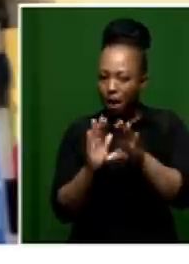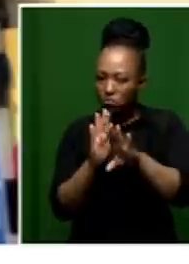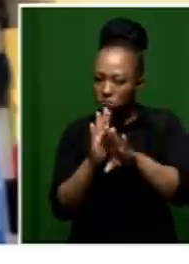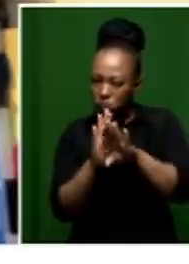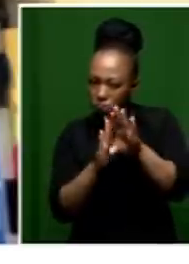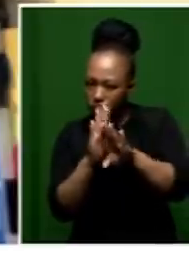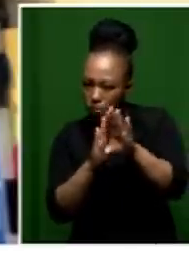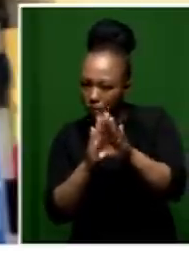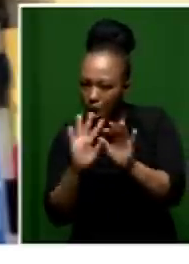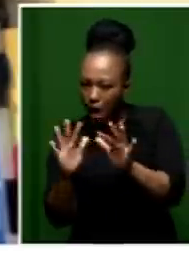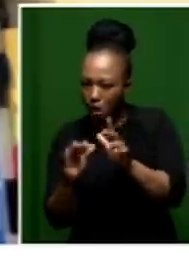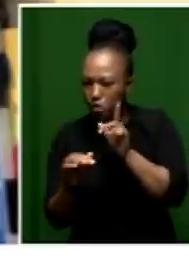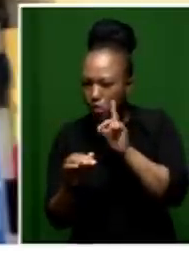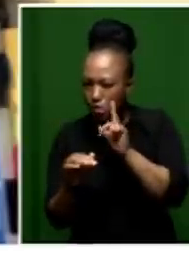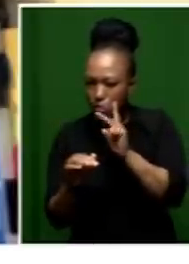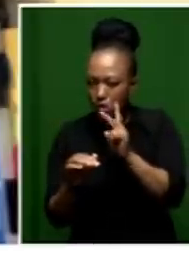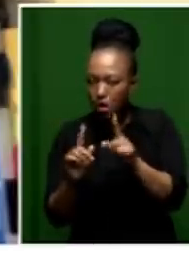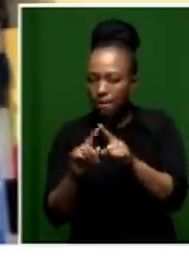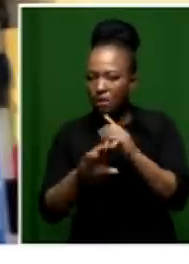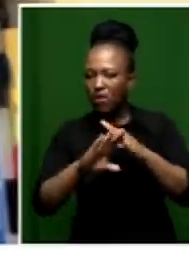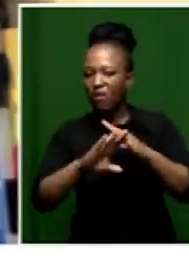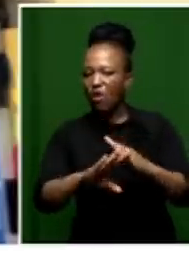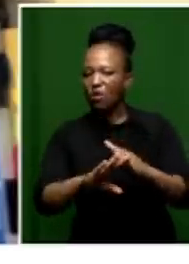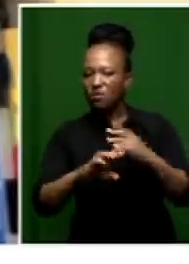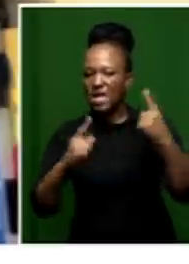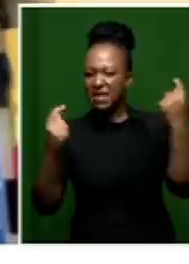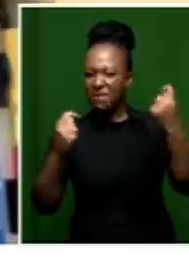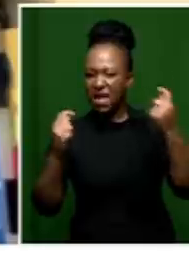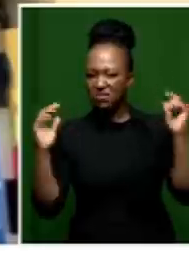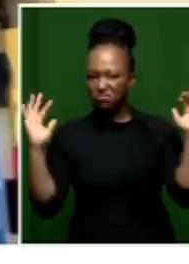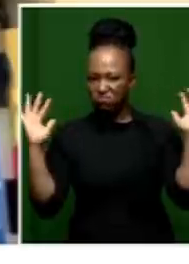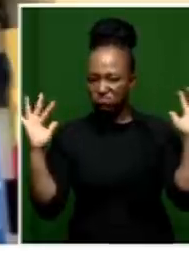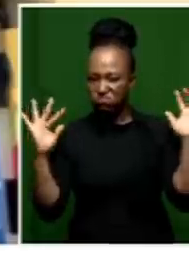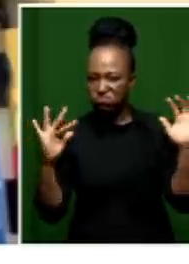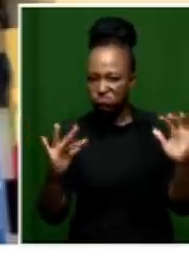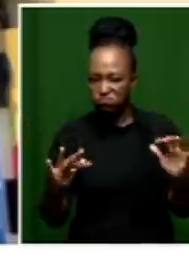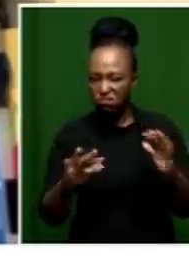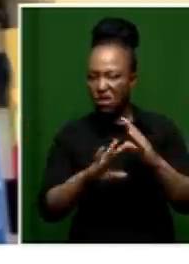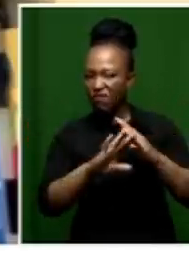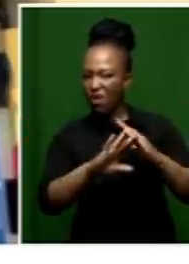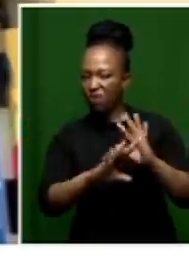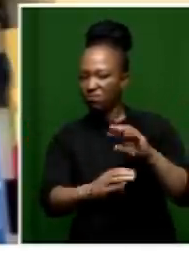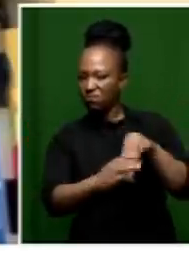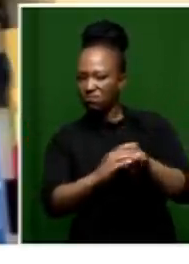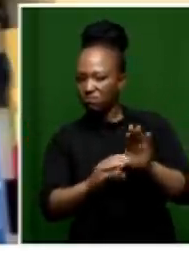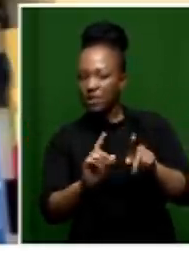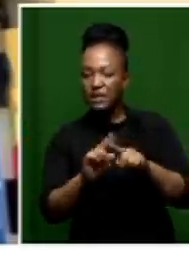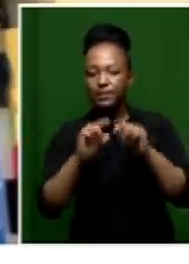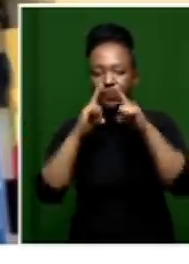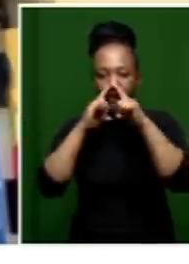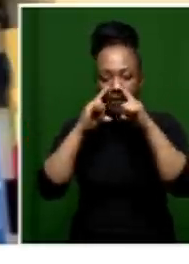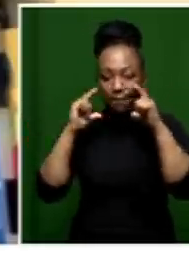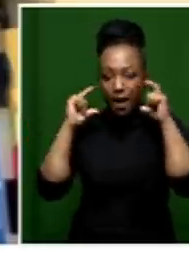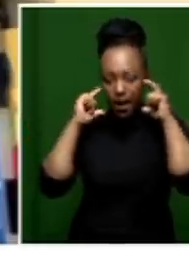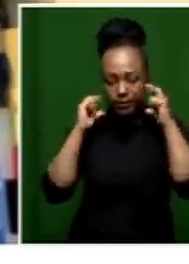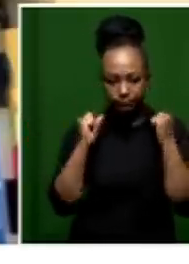important, try to avoid super spreading events. The mask use is still very effective. Yeah, it reduced